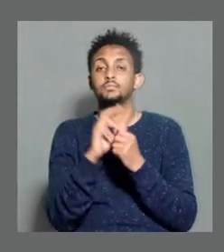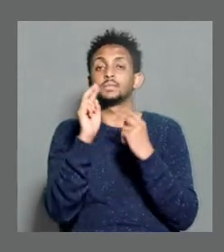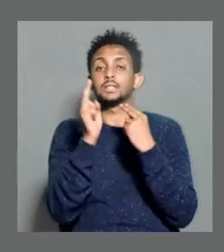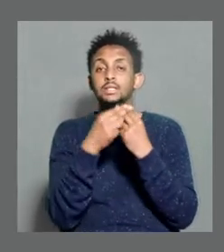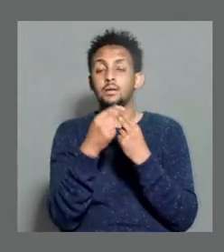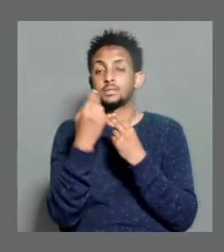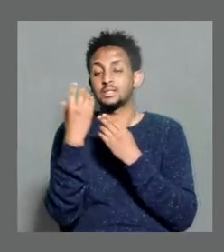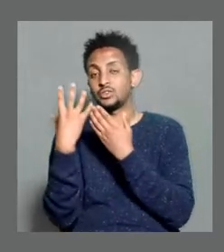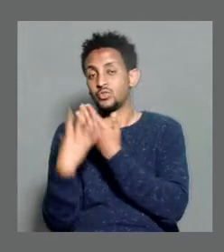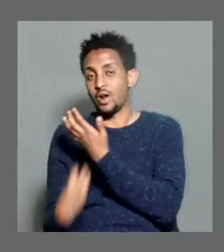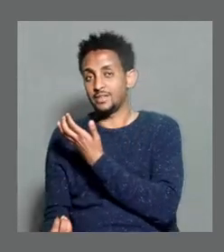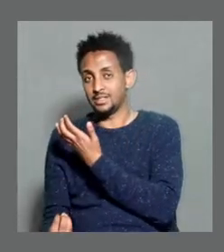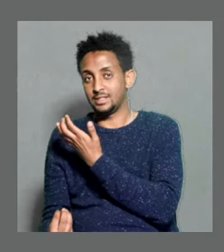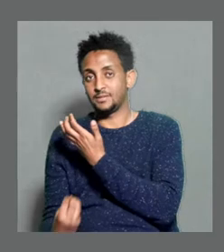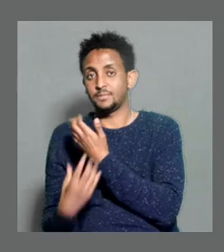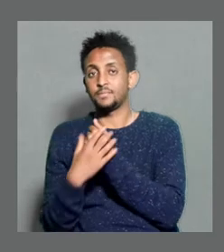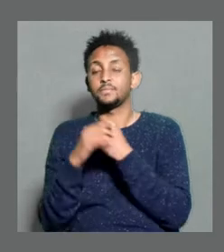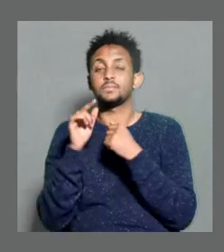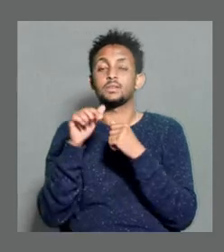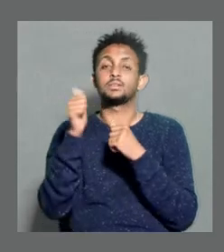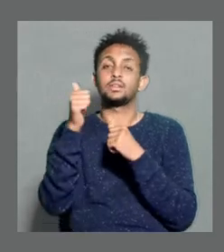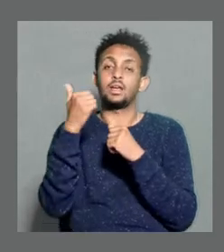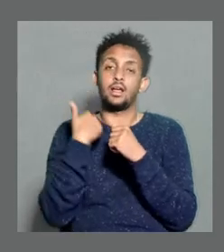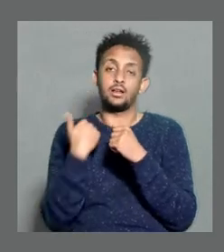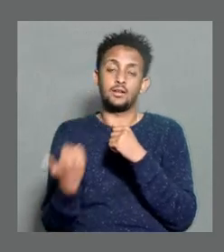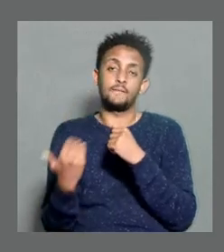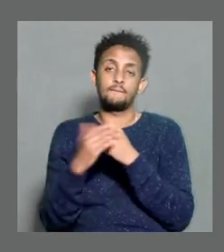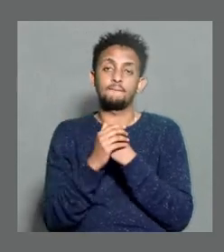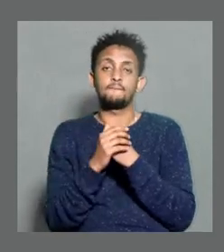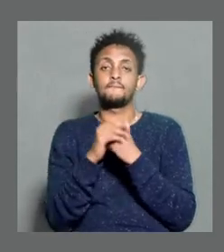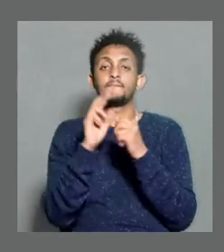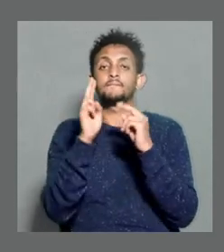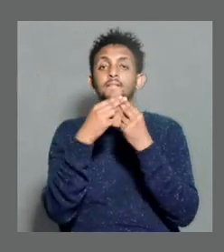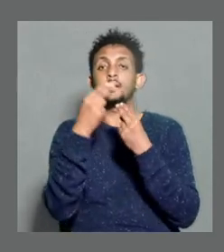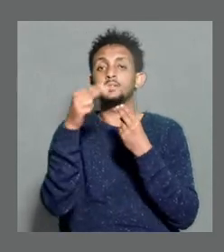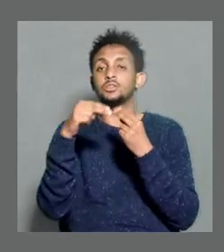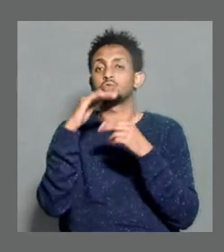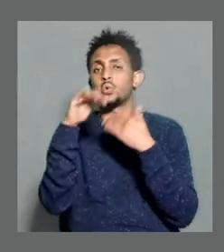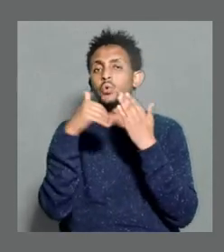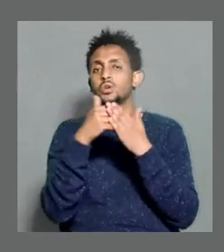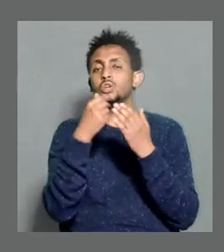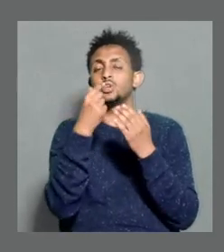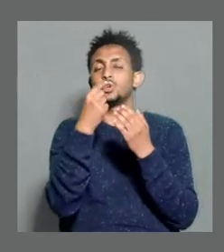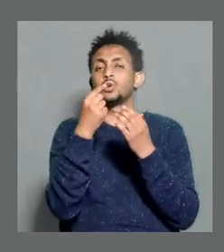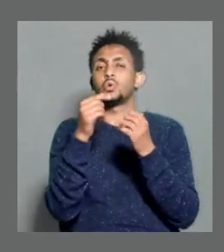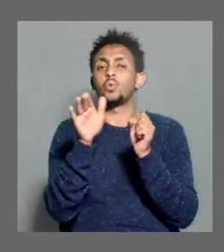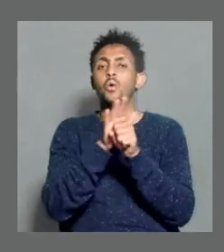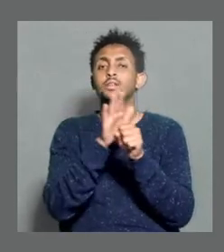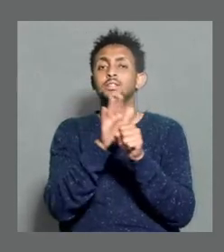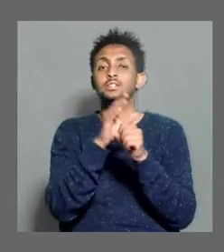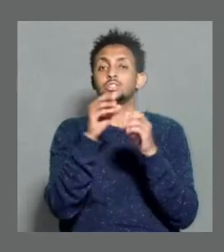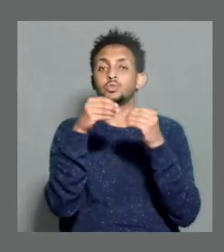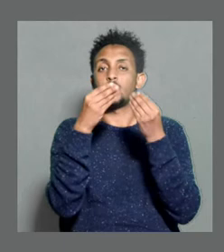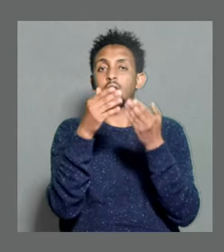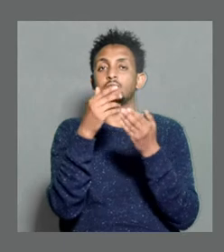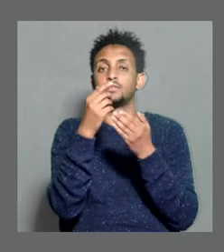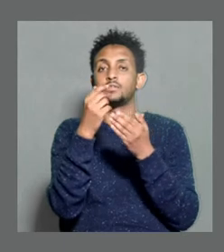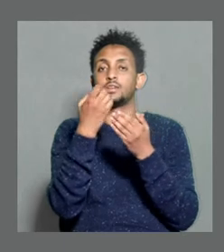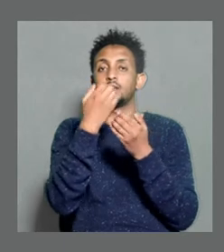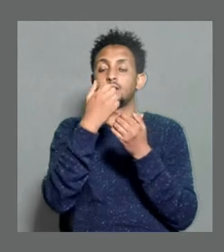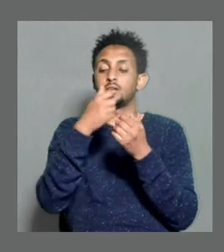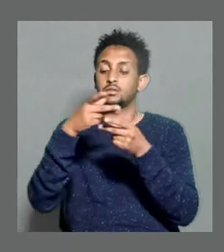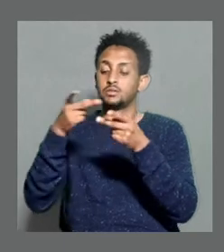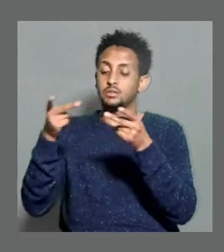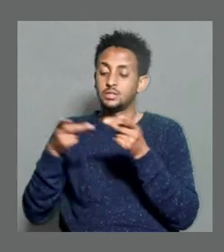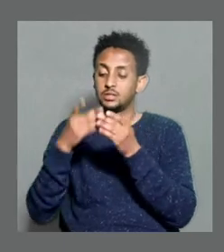times gravity is 10 times h. So the only quantity that we didn't have is the elevation or the